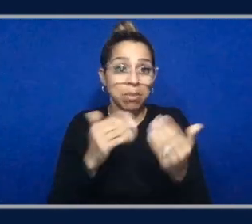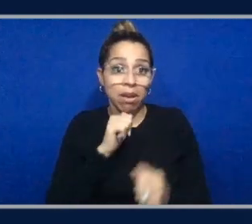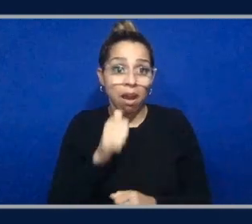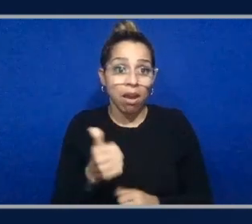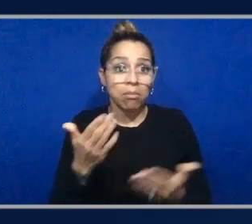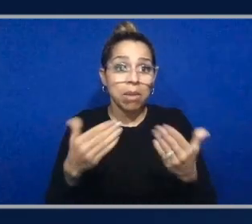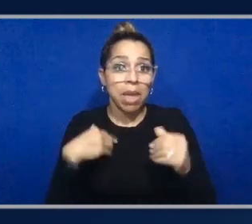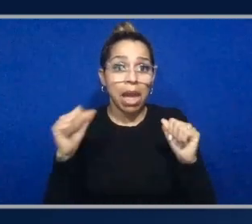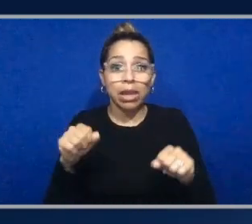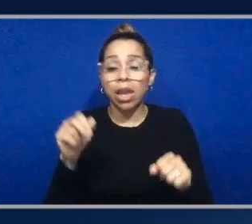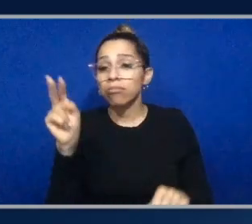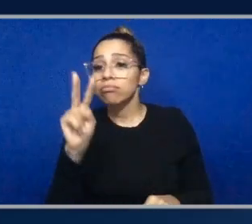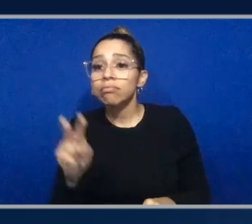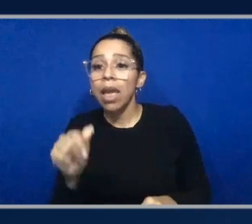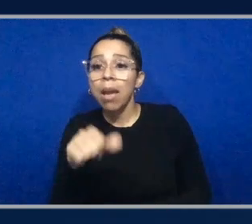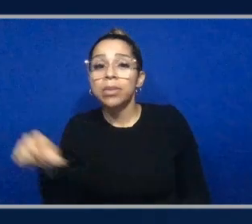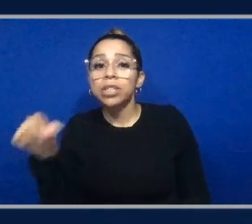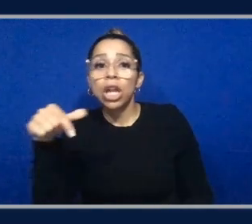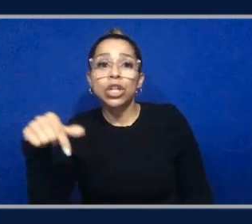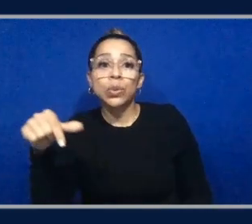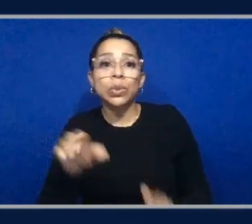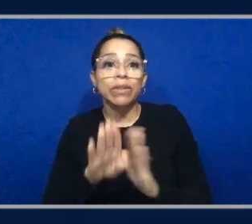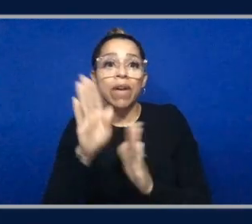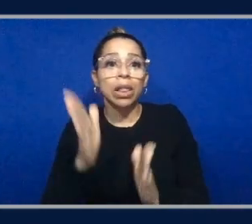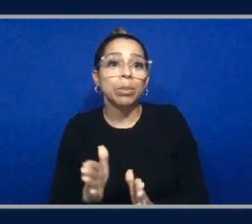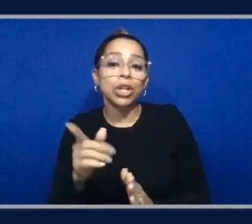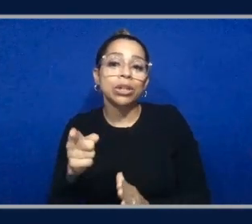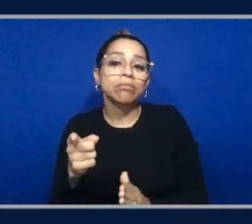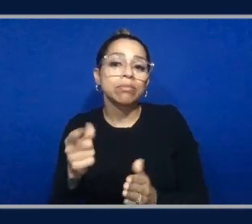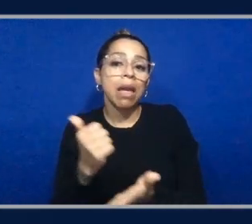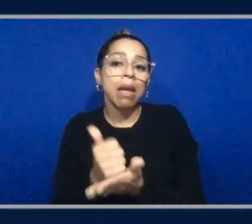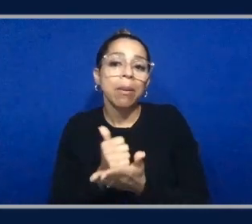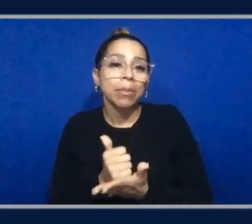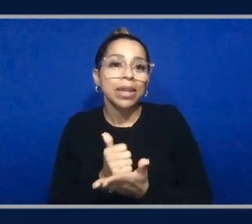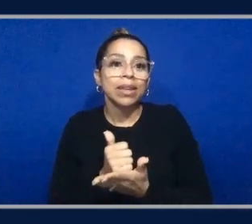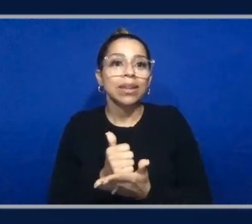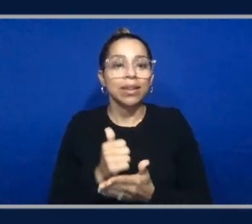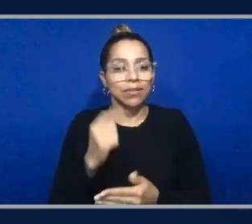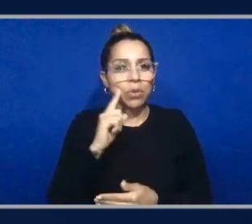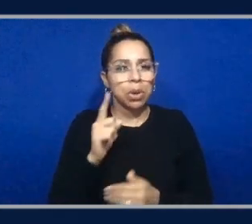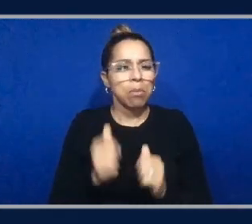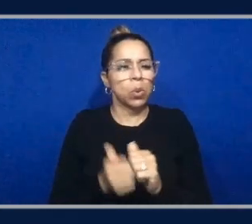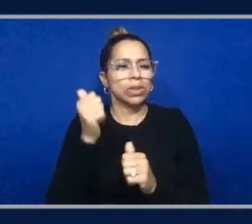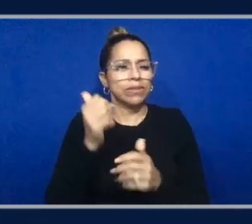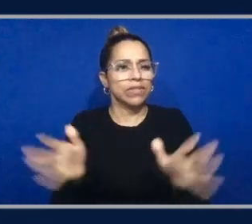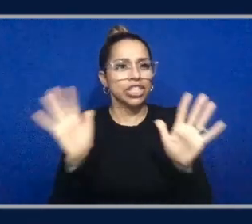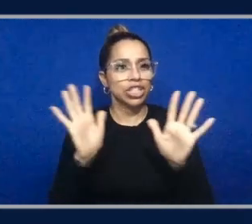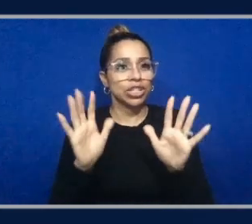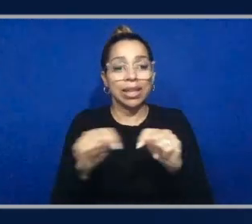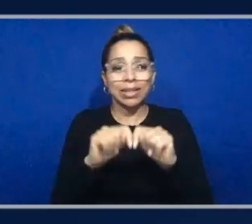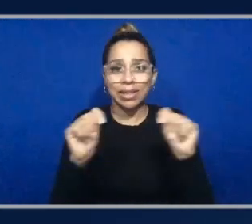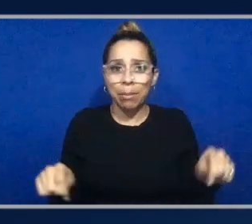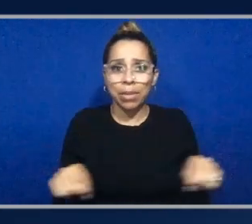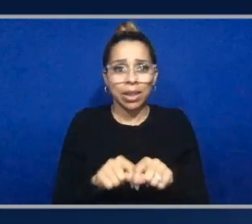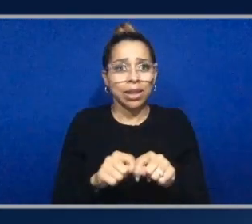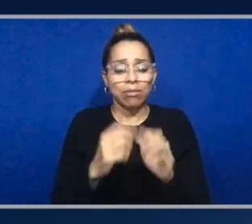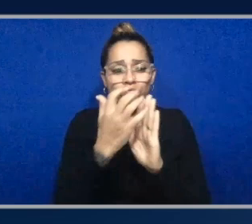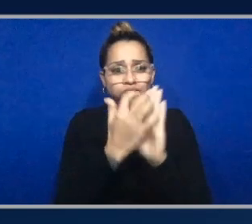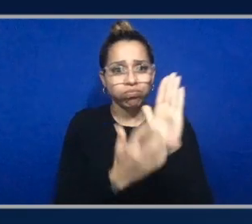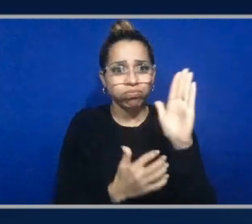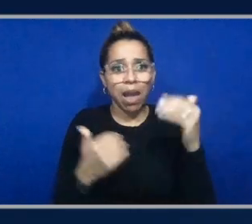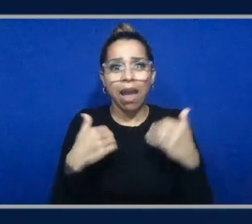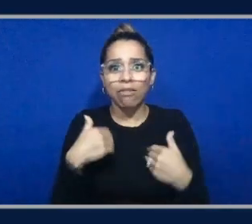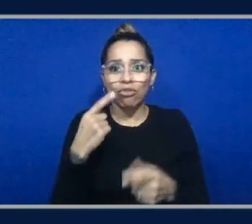expertise of Amazon Q Developer to get that most of the way there. Get that template fleshed out. It's even got the right IAM